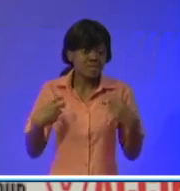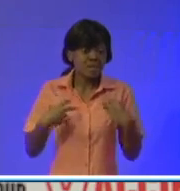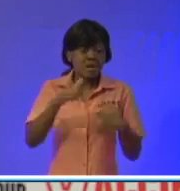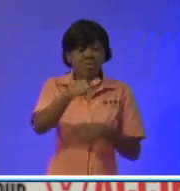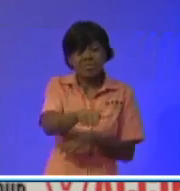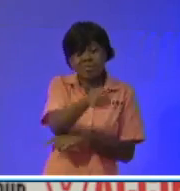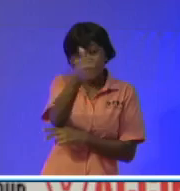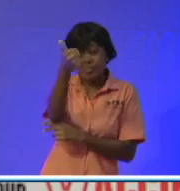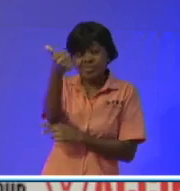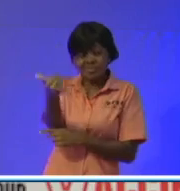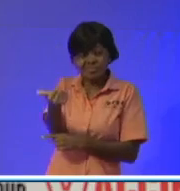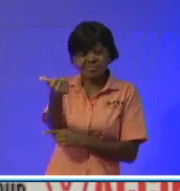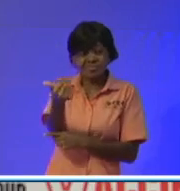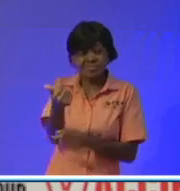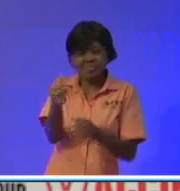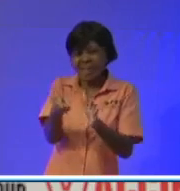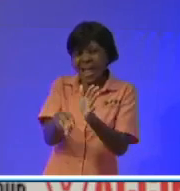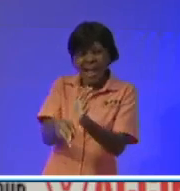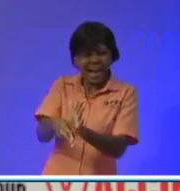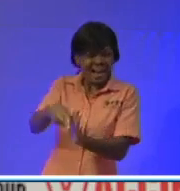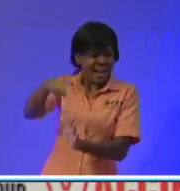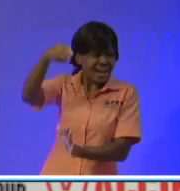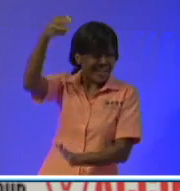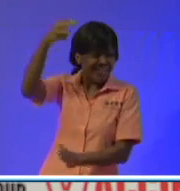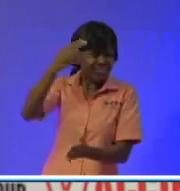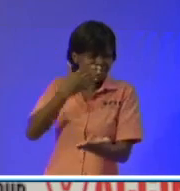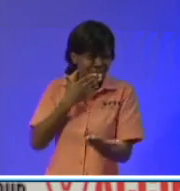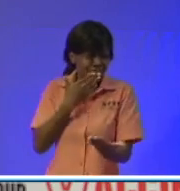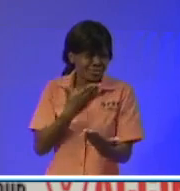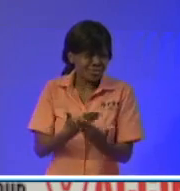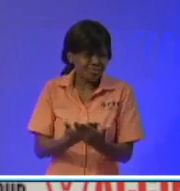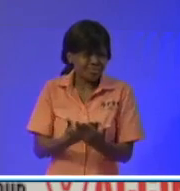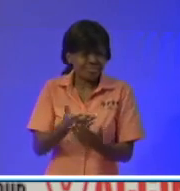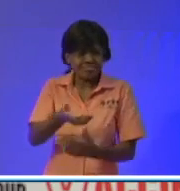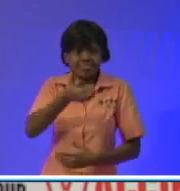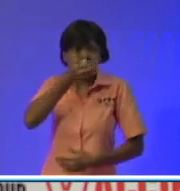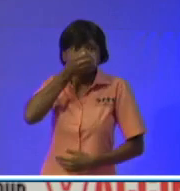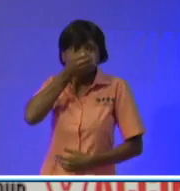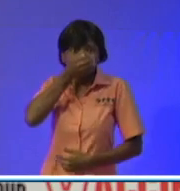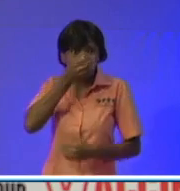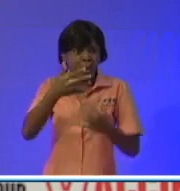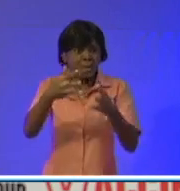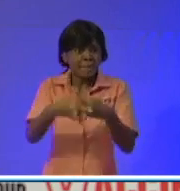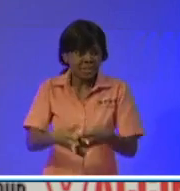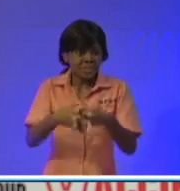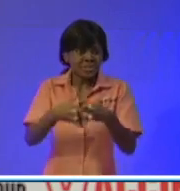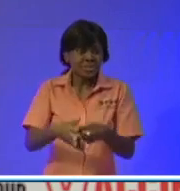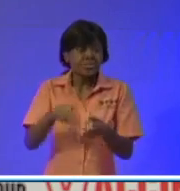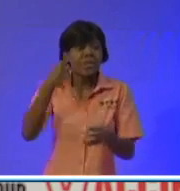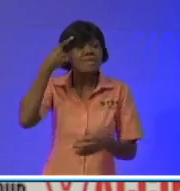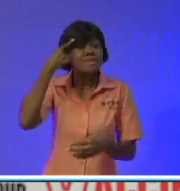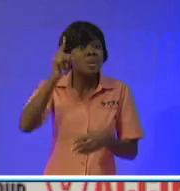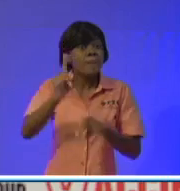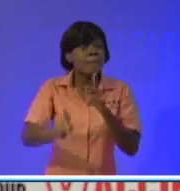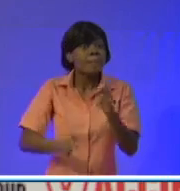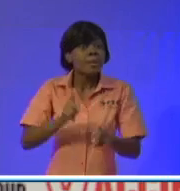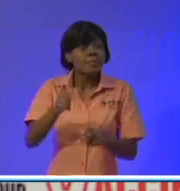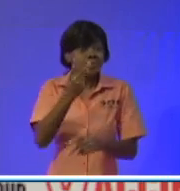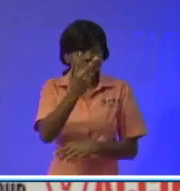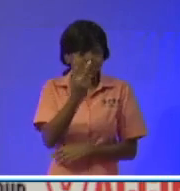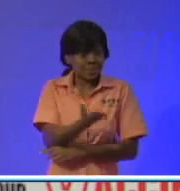need patients. So 115 oxygen concentrators from our strategic stock has been deployed.